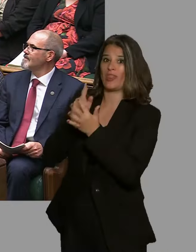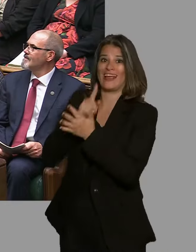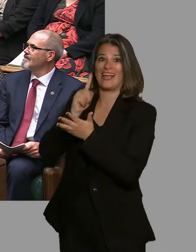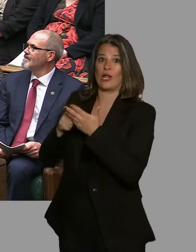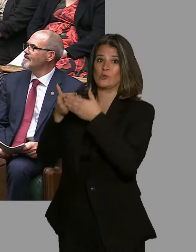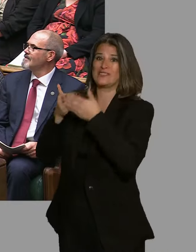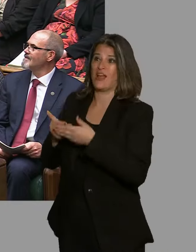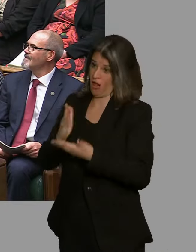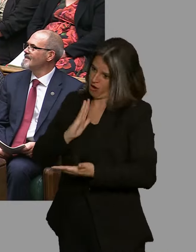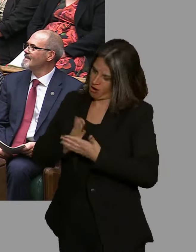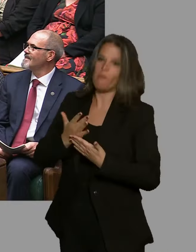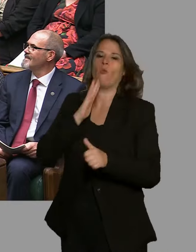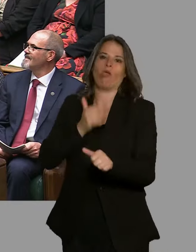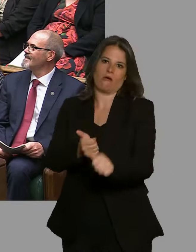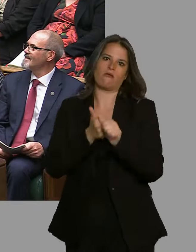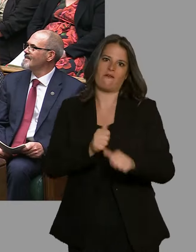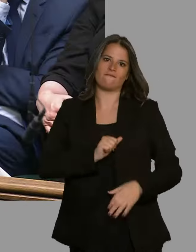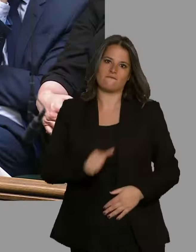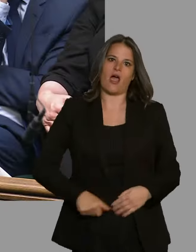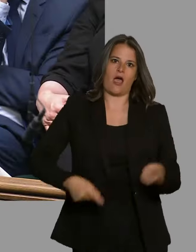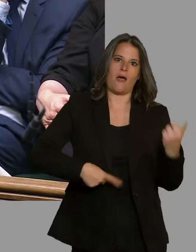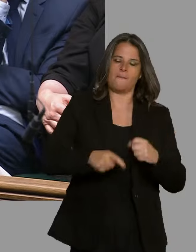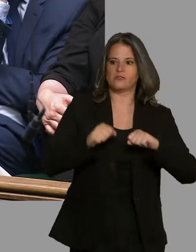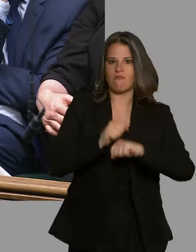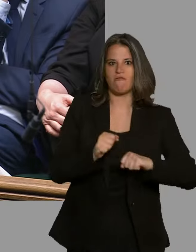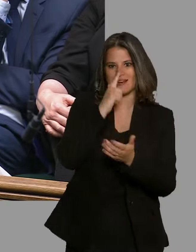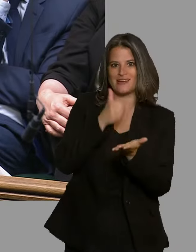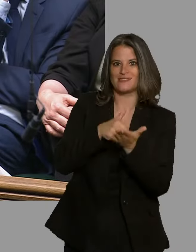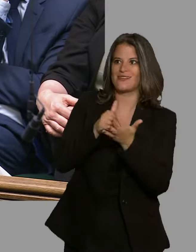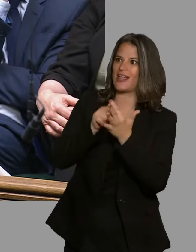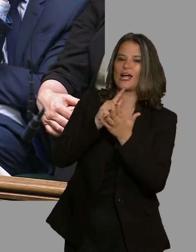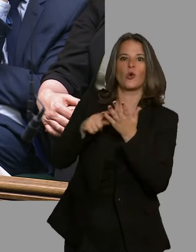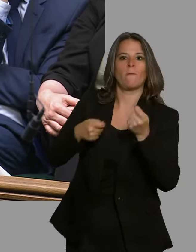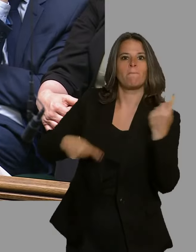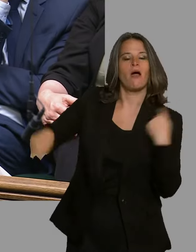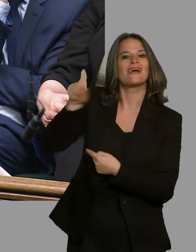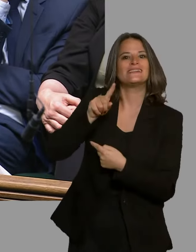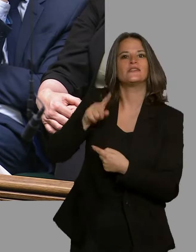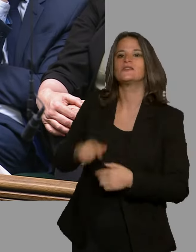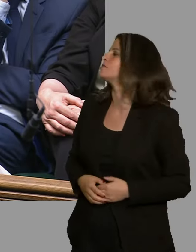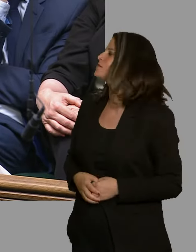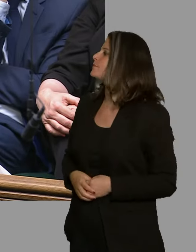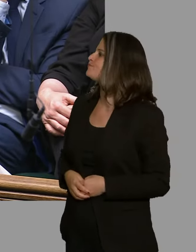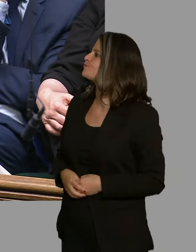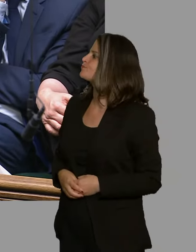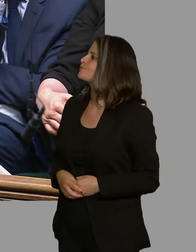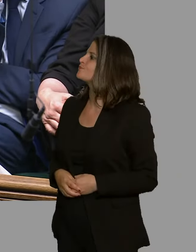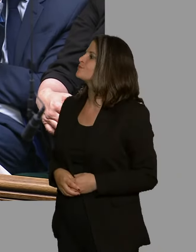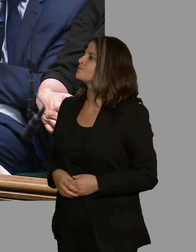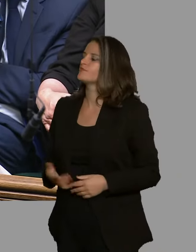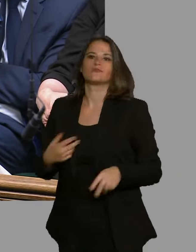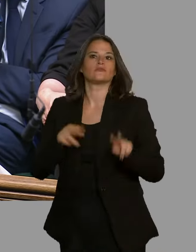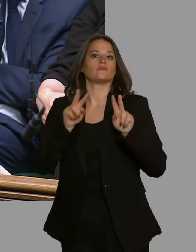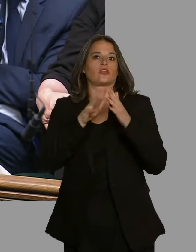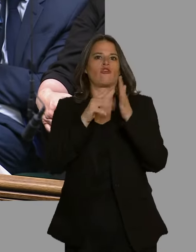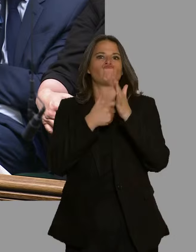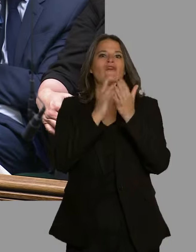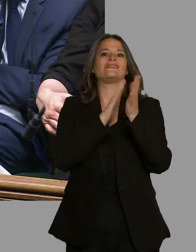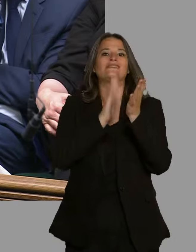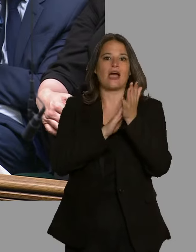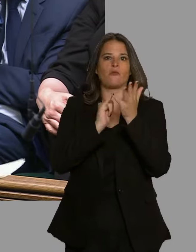North Wales and my Shrewsbury constituency directly to London with 5 trains daily, strengthening cross-border